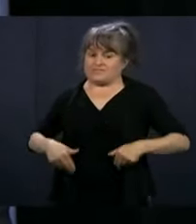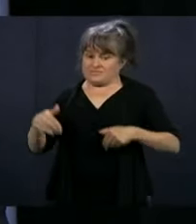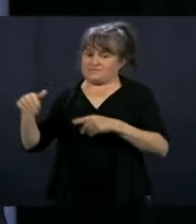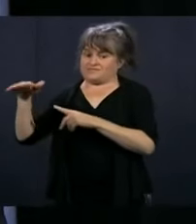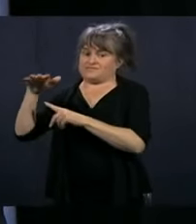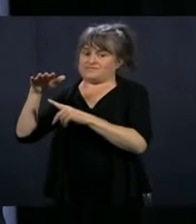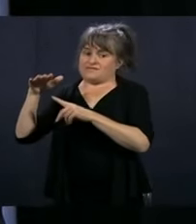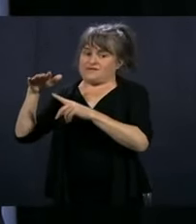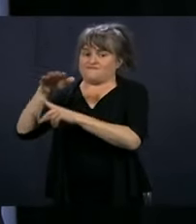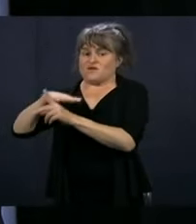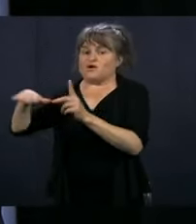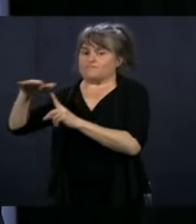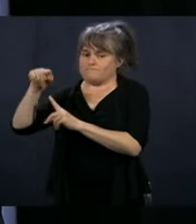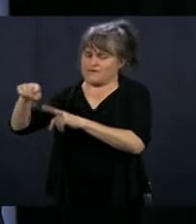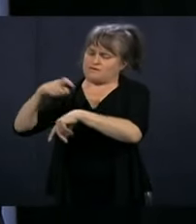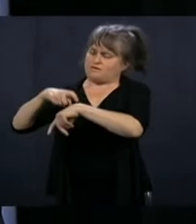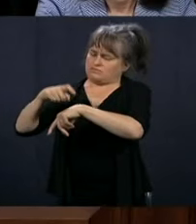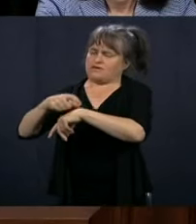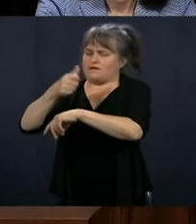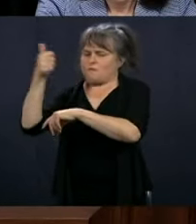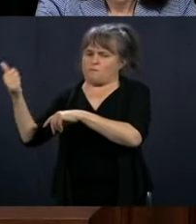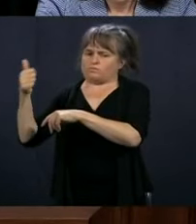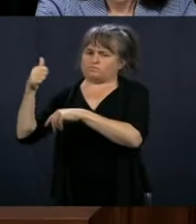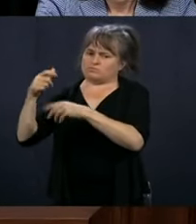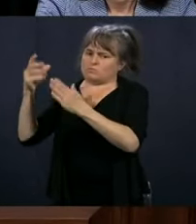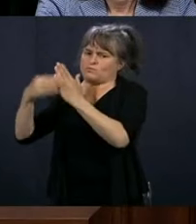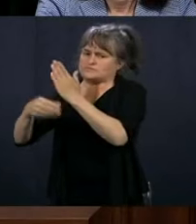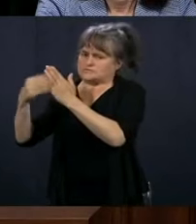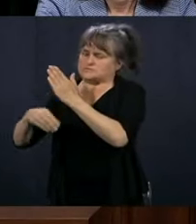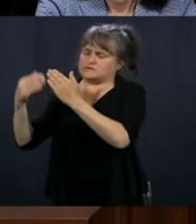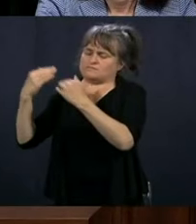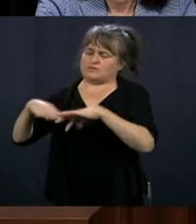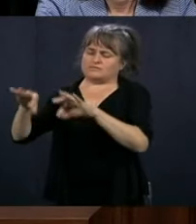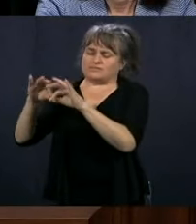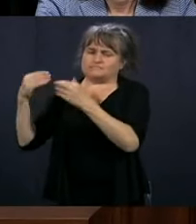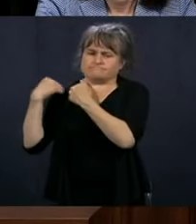I think that the Minister for the Environment is working very hard on other files.